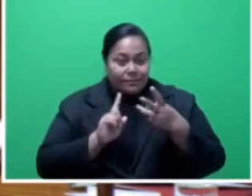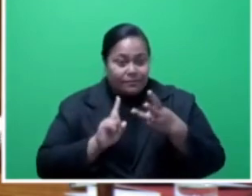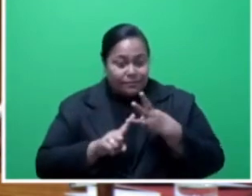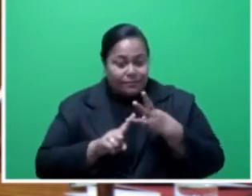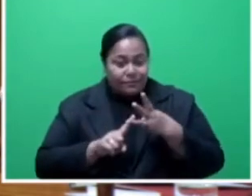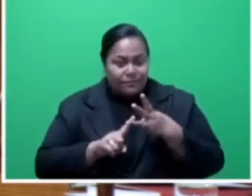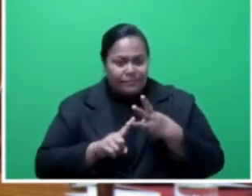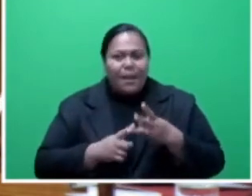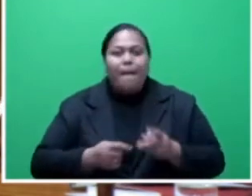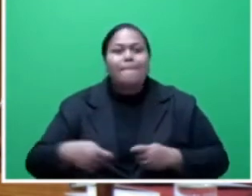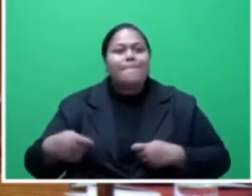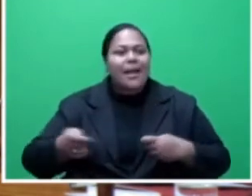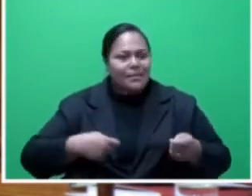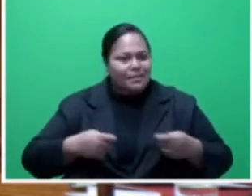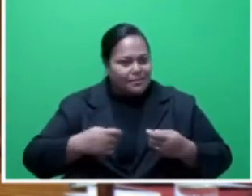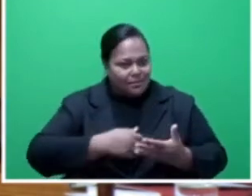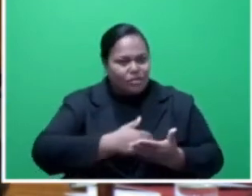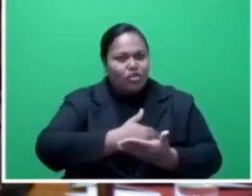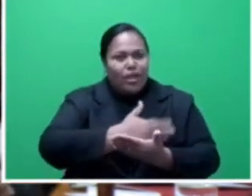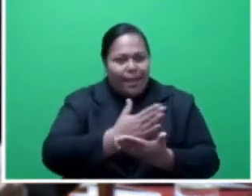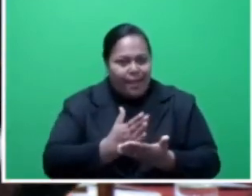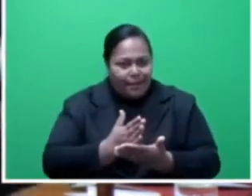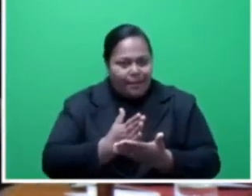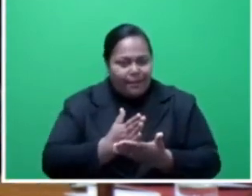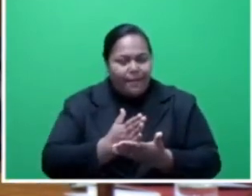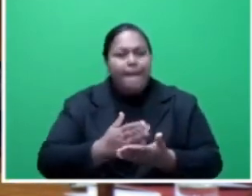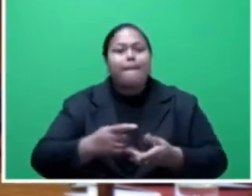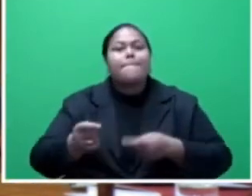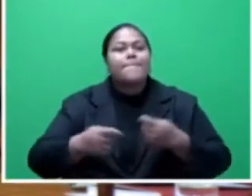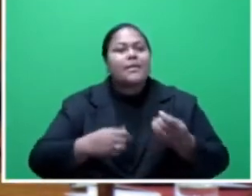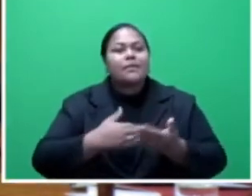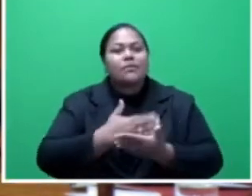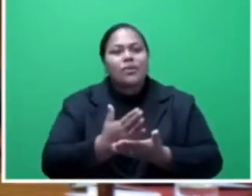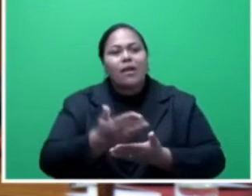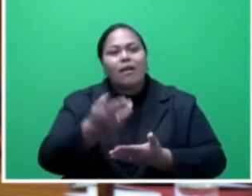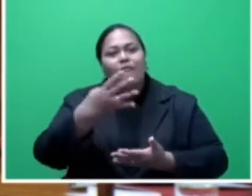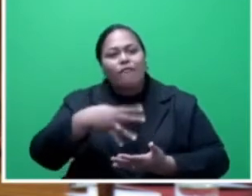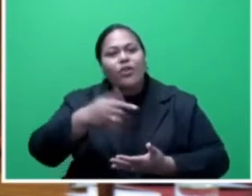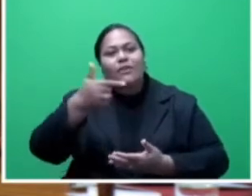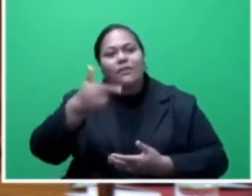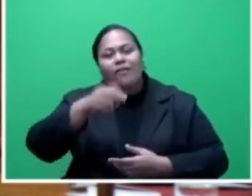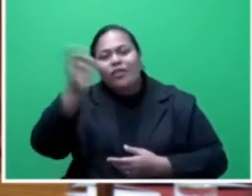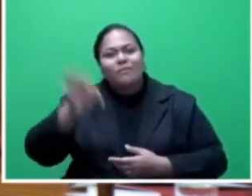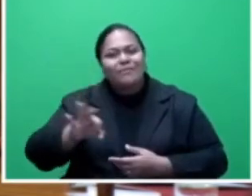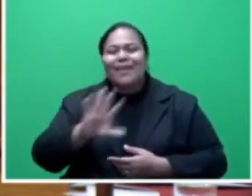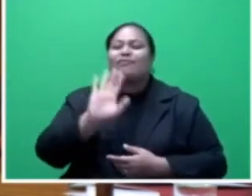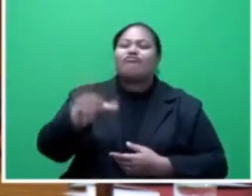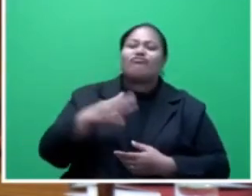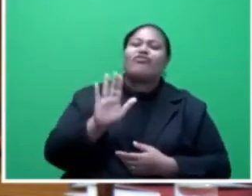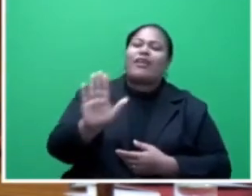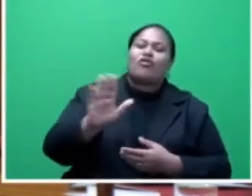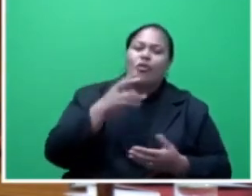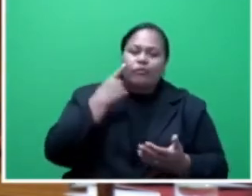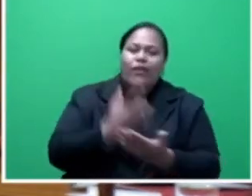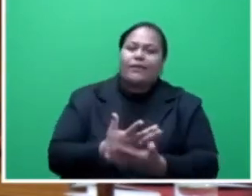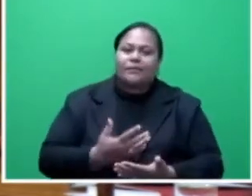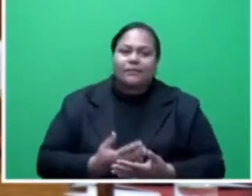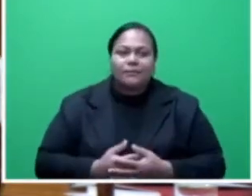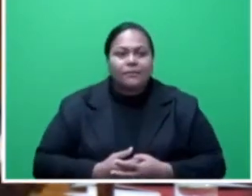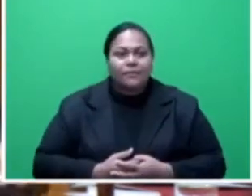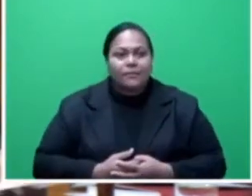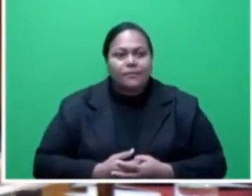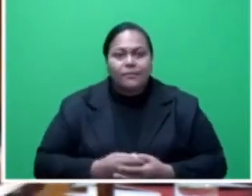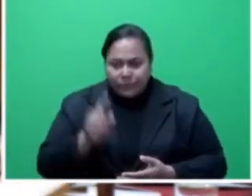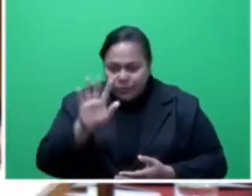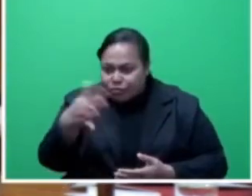Market share, 47%. 47% of the market share. You check your facts. You check